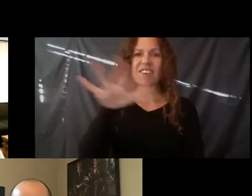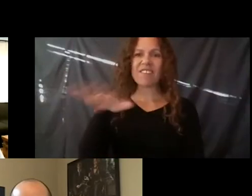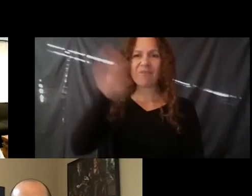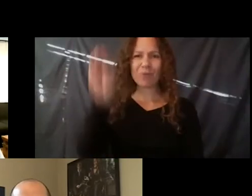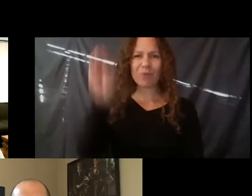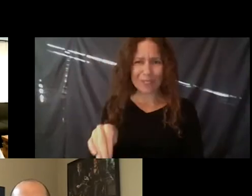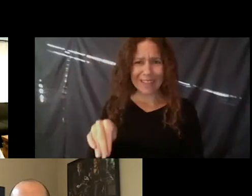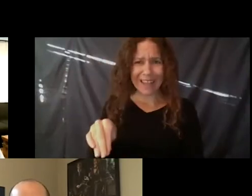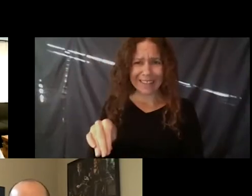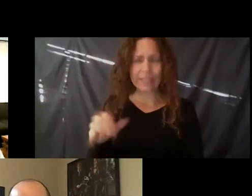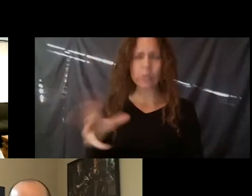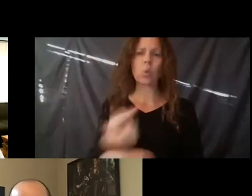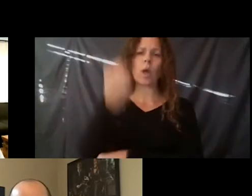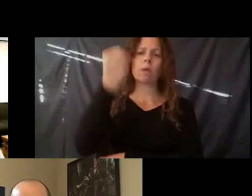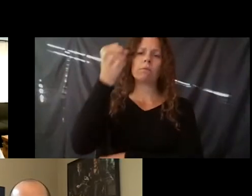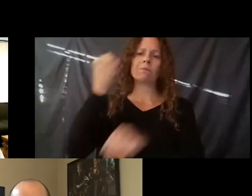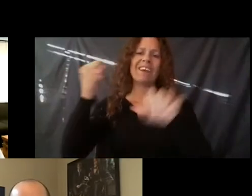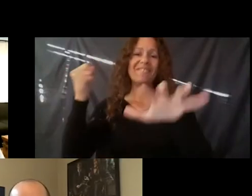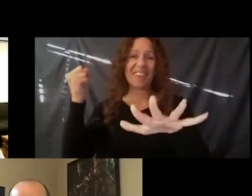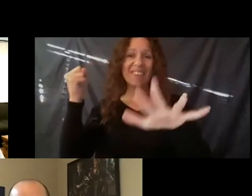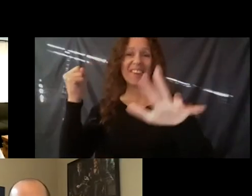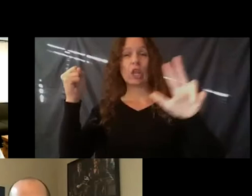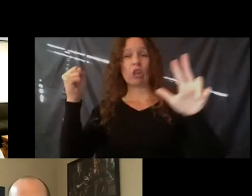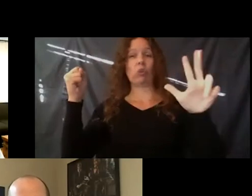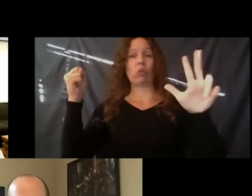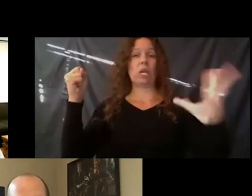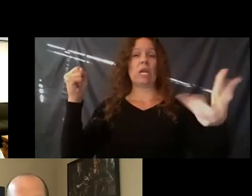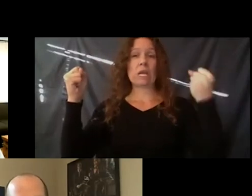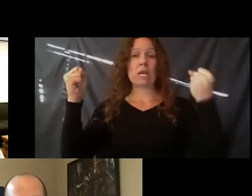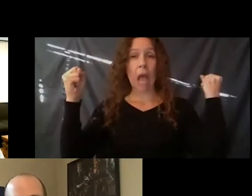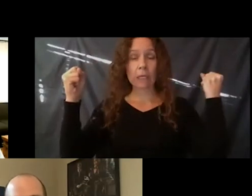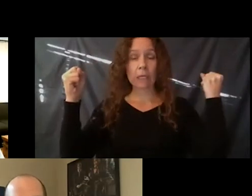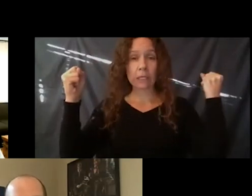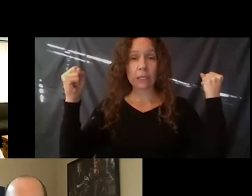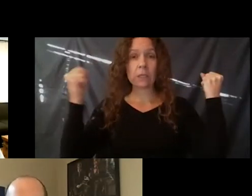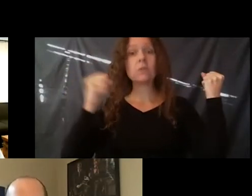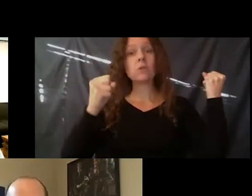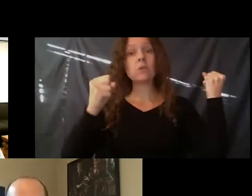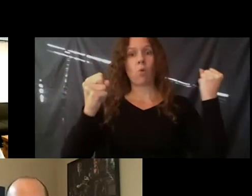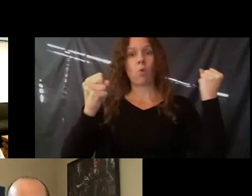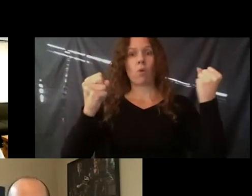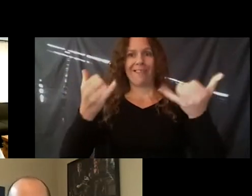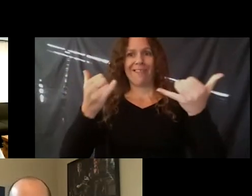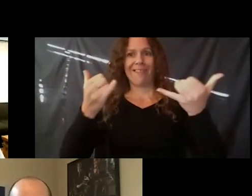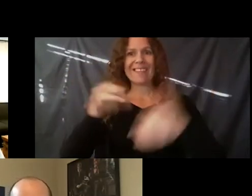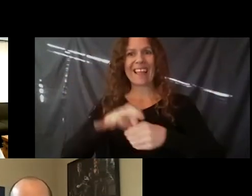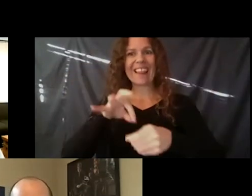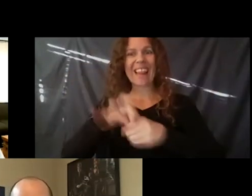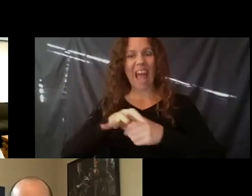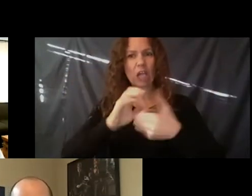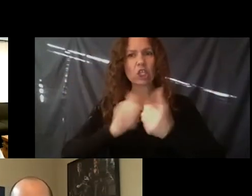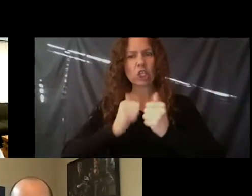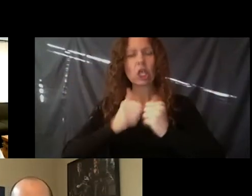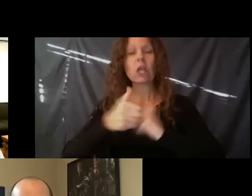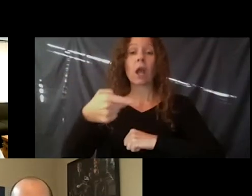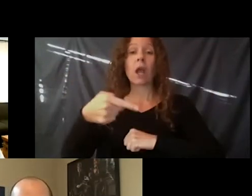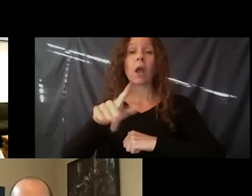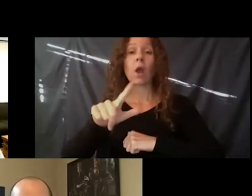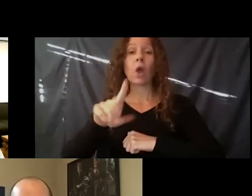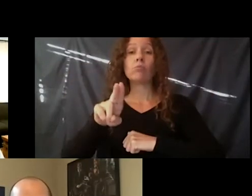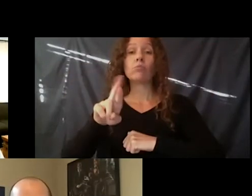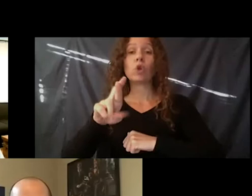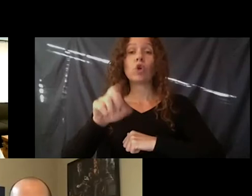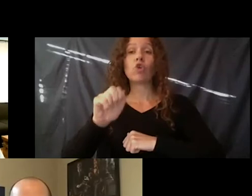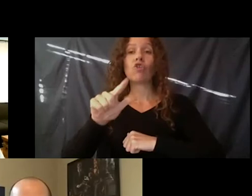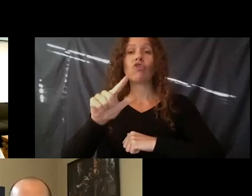those folks. So 53 of them. We now have a plurality as of this election of school board members,